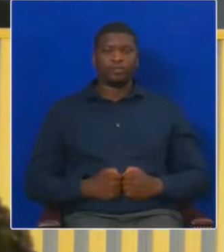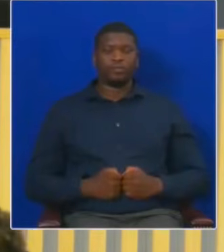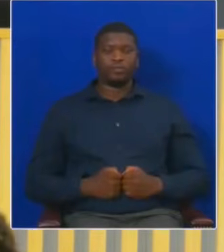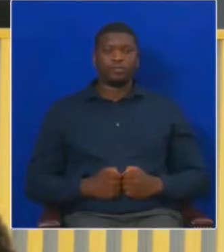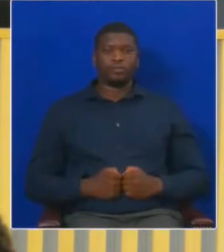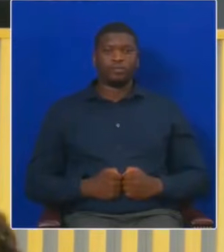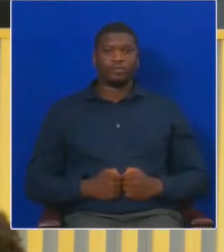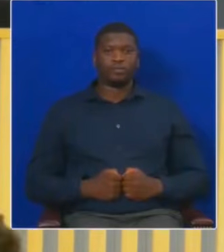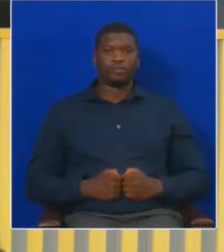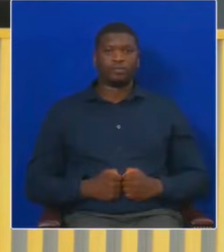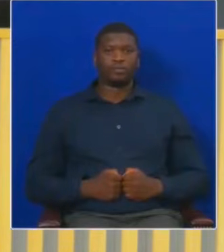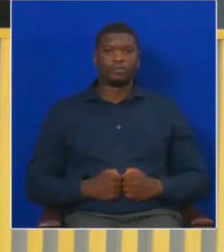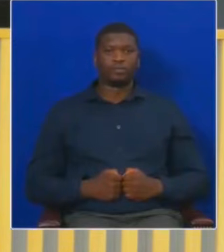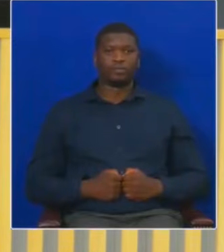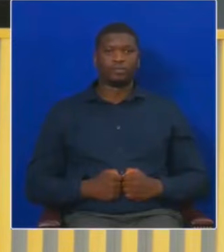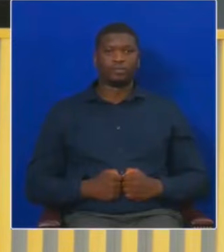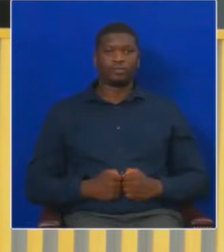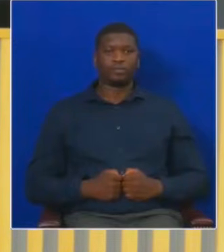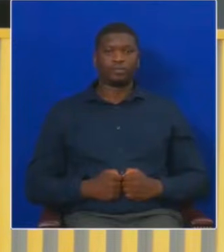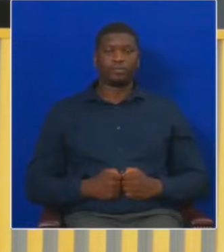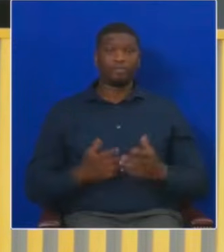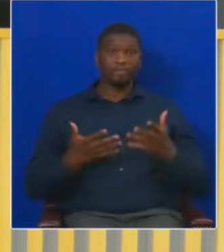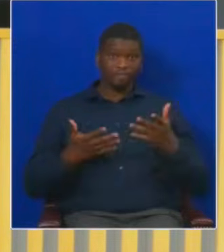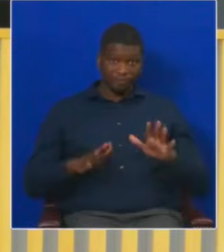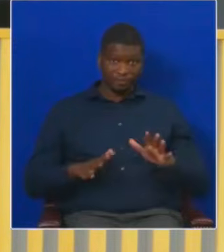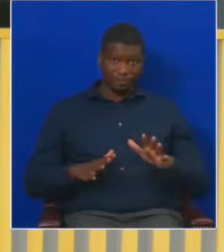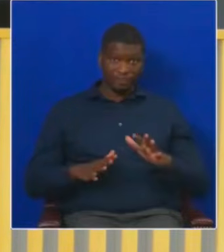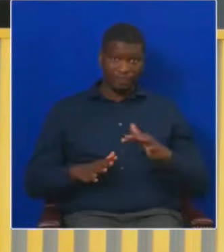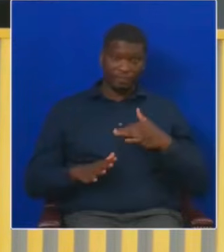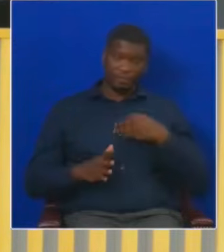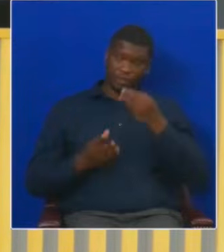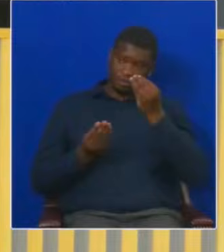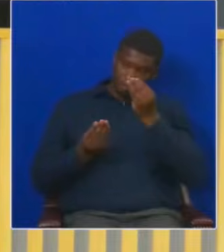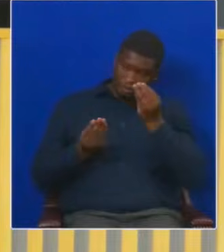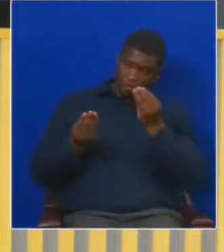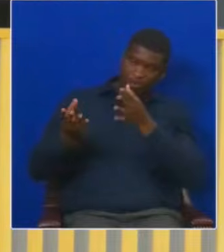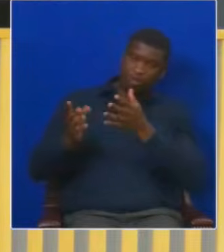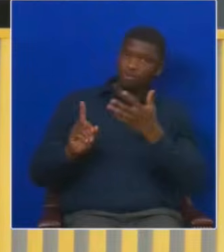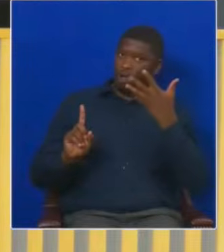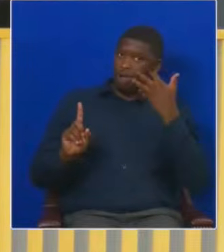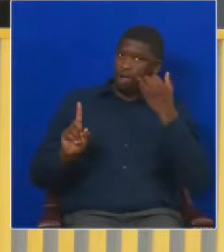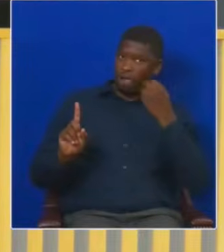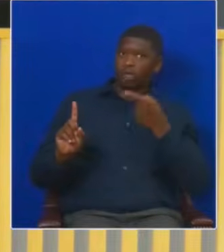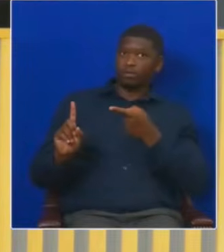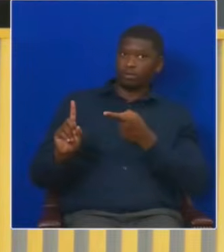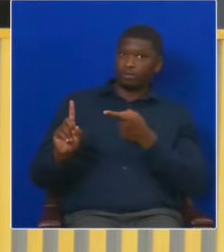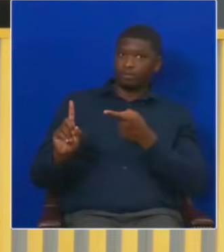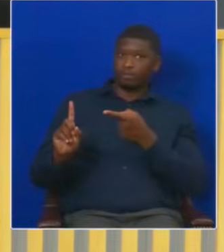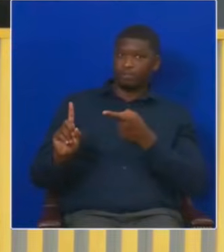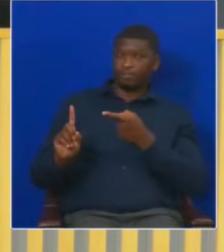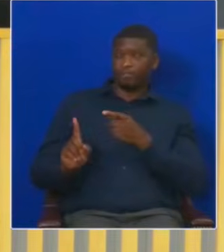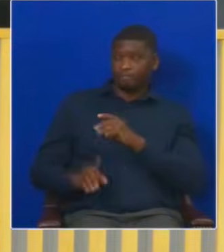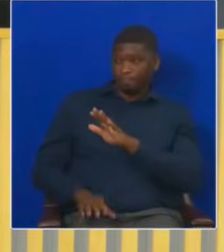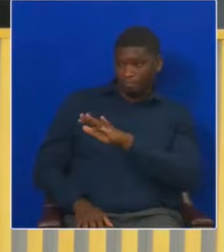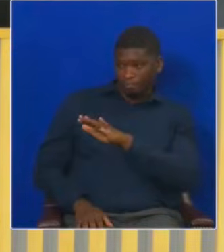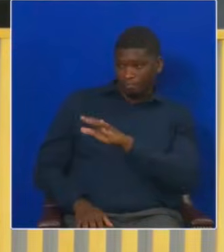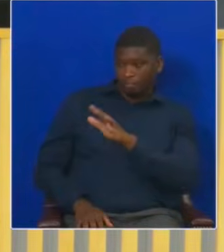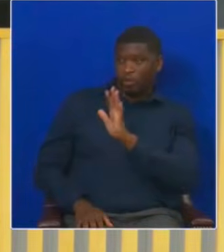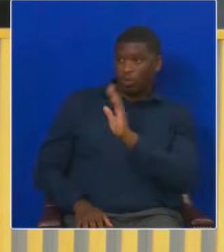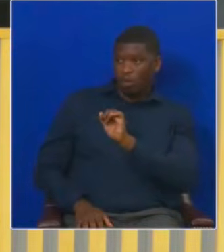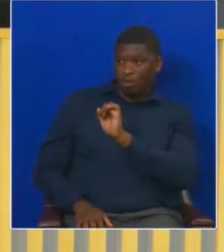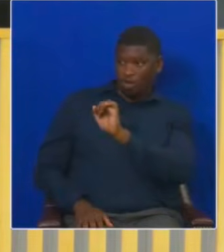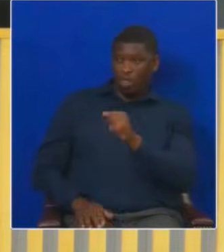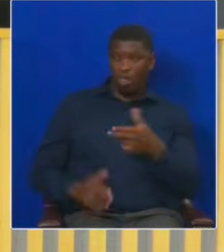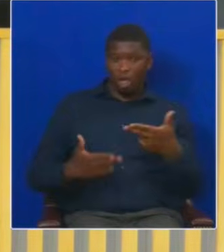I then informed Mr. Madlanga that I was going to confiscate the firearms